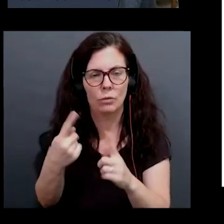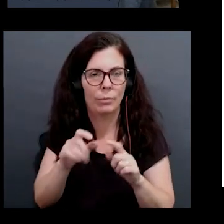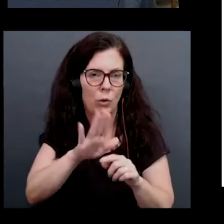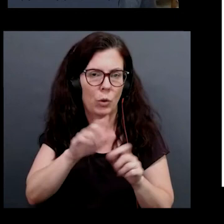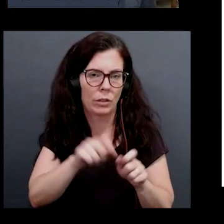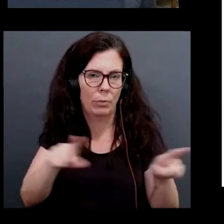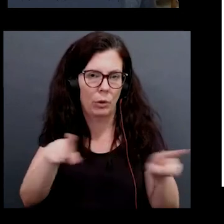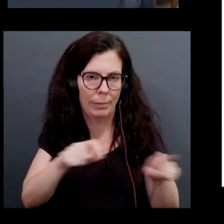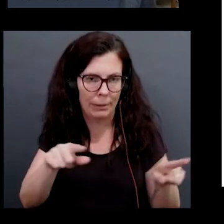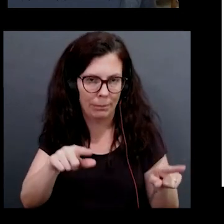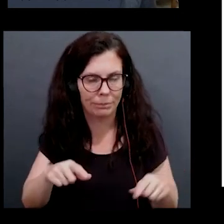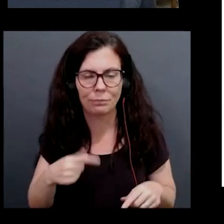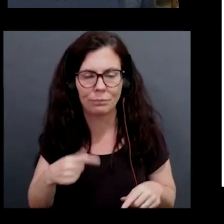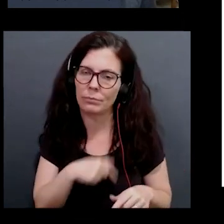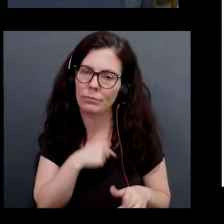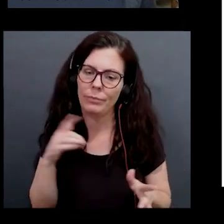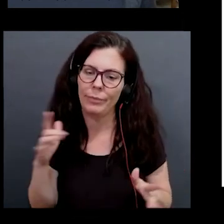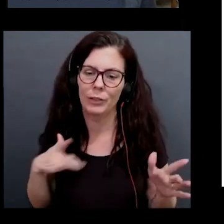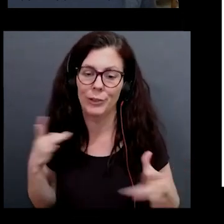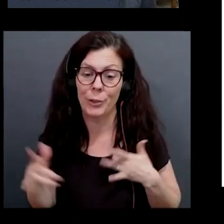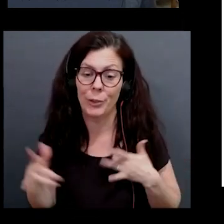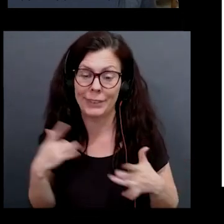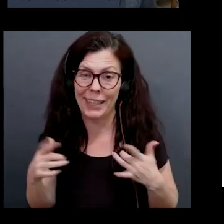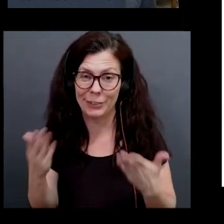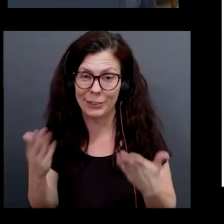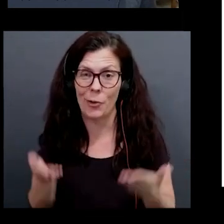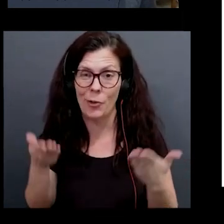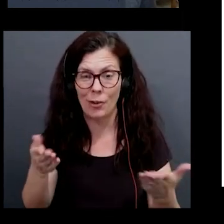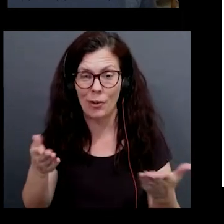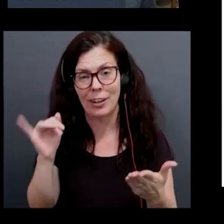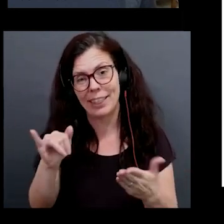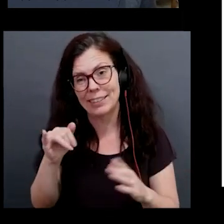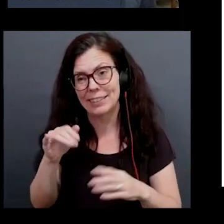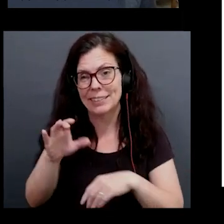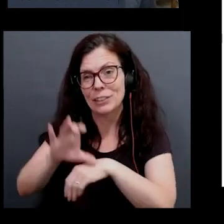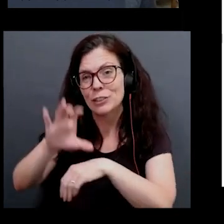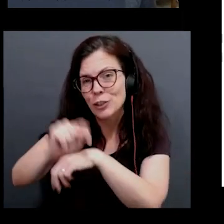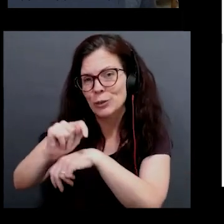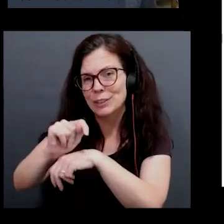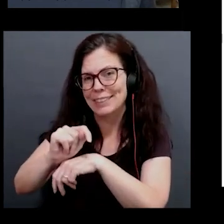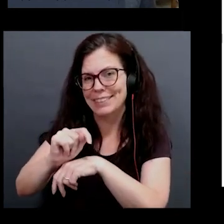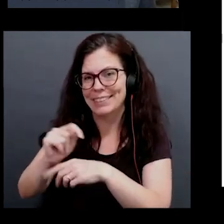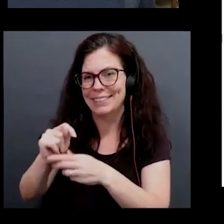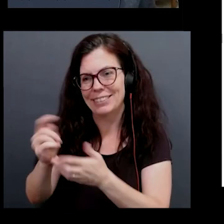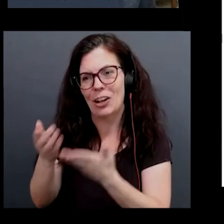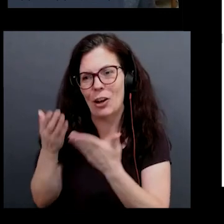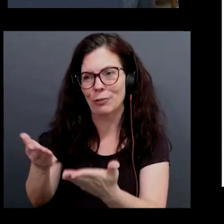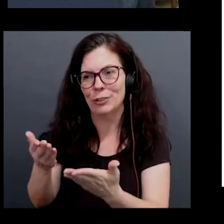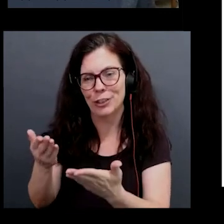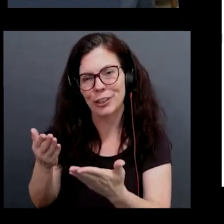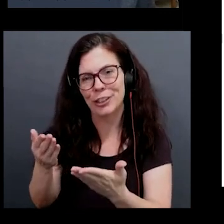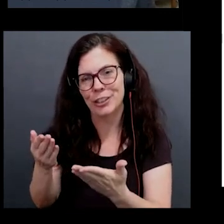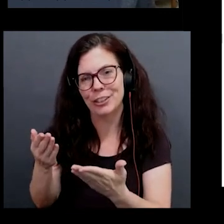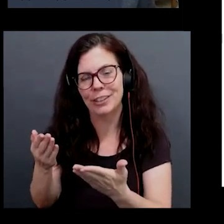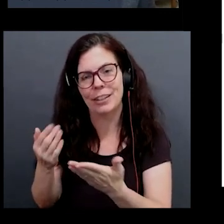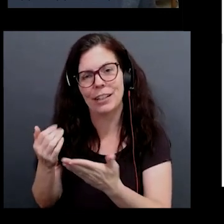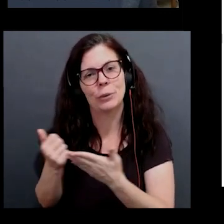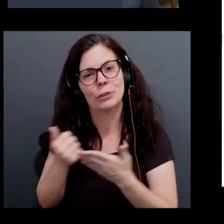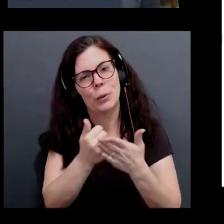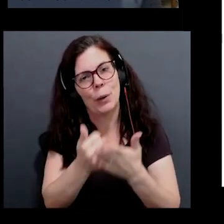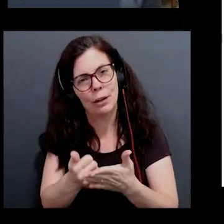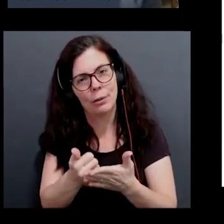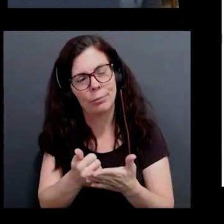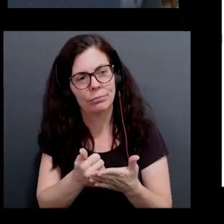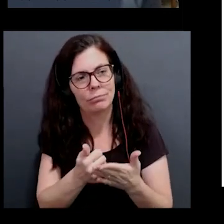So we're really excited to be offering this sort of consultant offering and helping people make